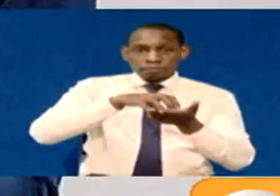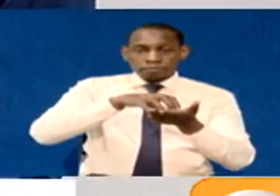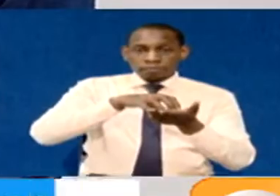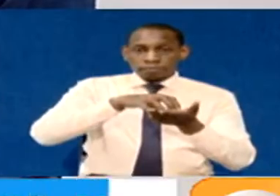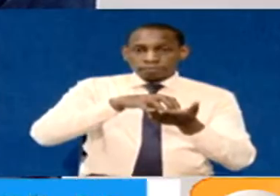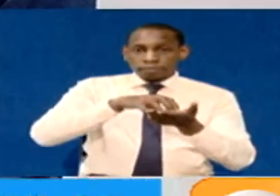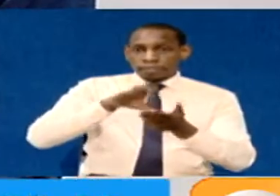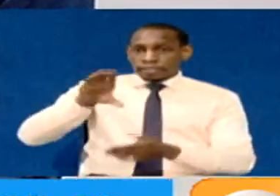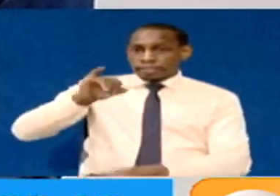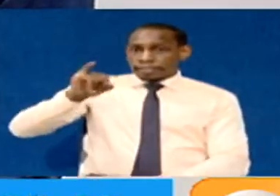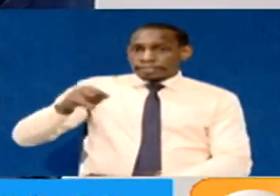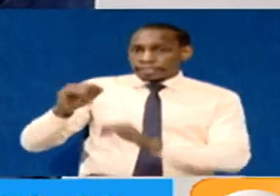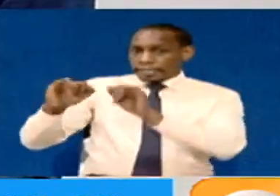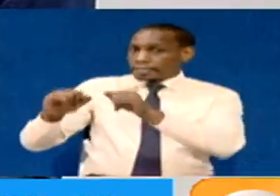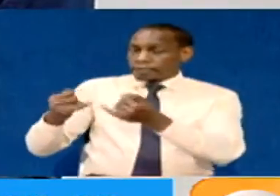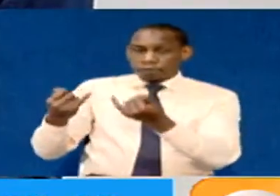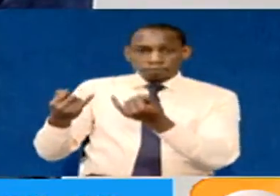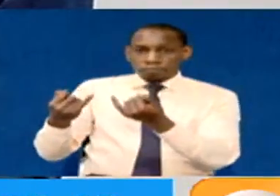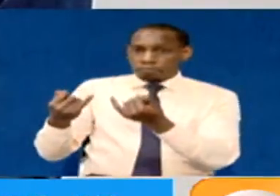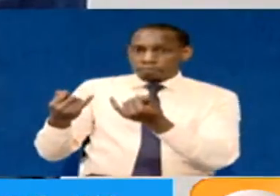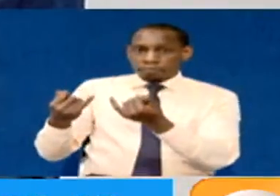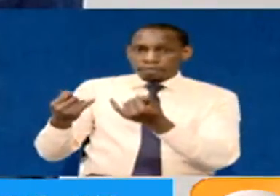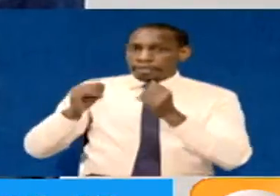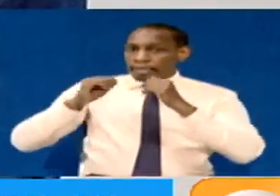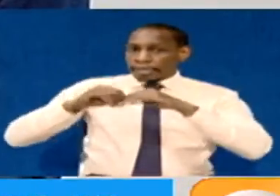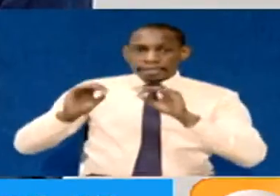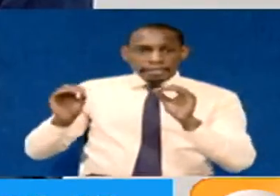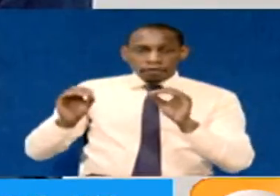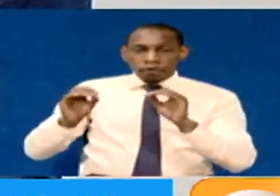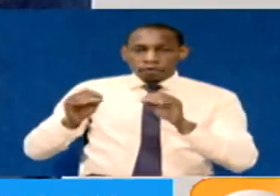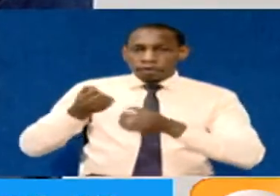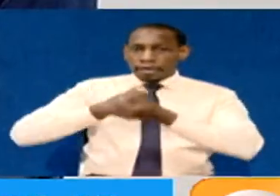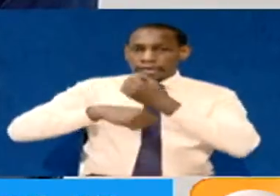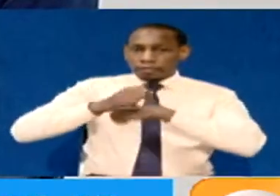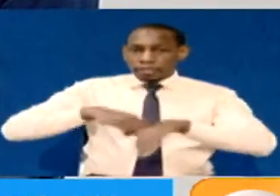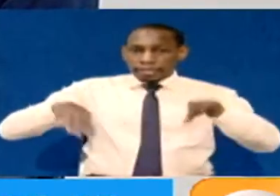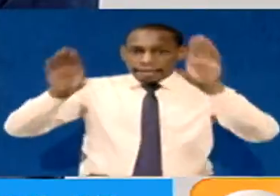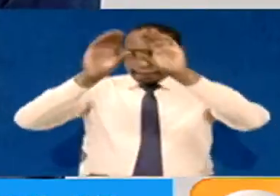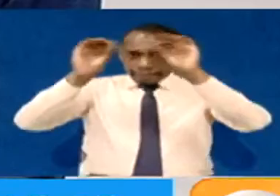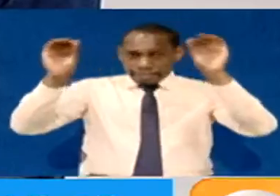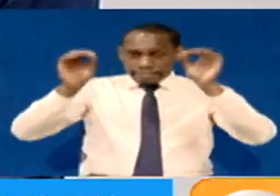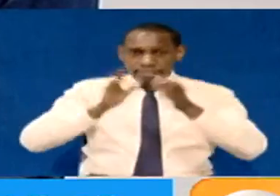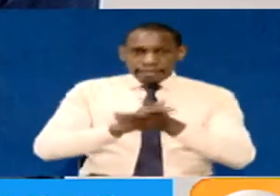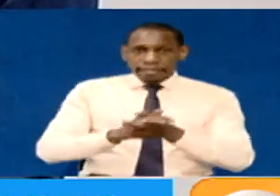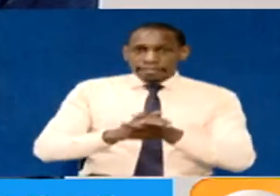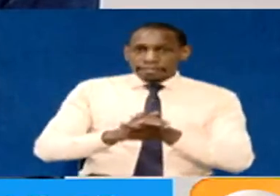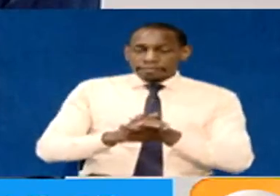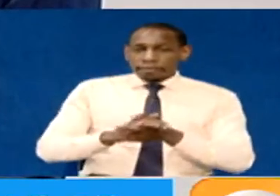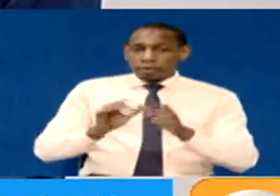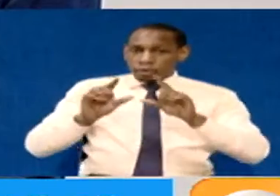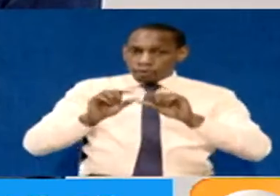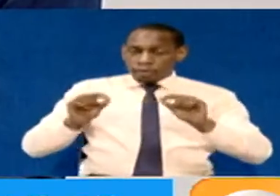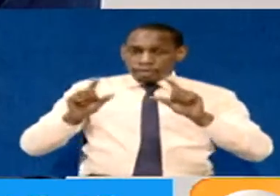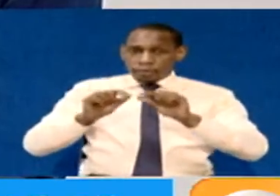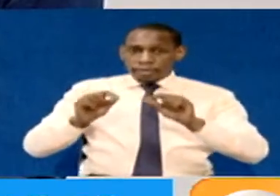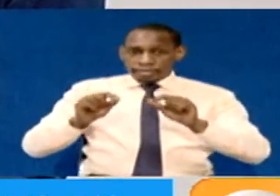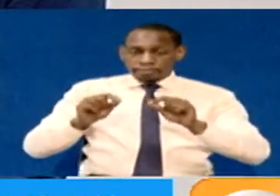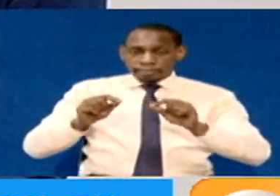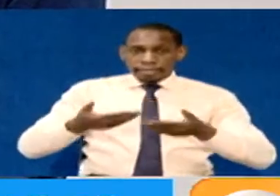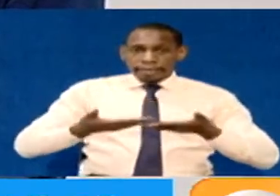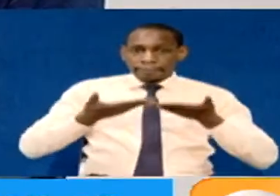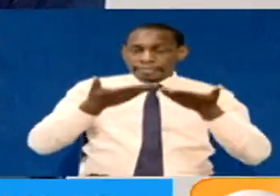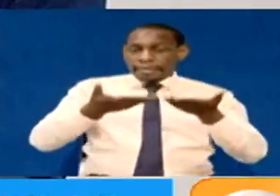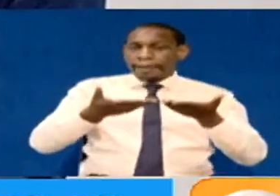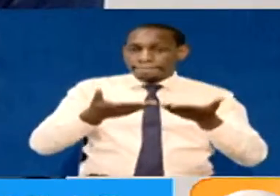she seems not to, she seems not to agree with what the president did. At least she said that in a statement on the night